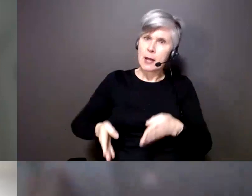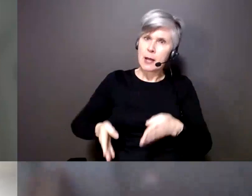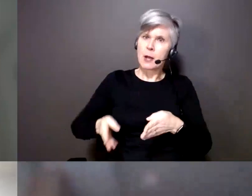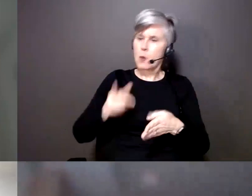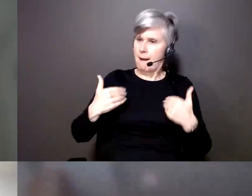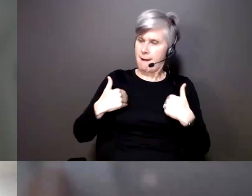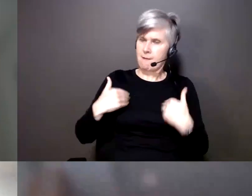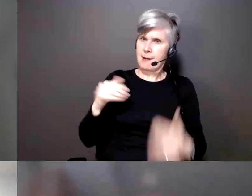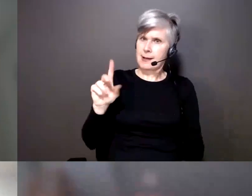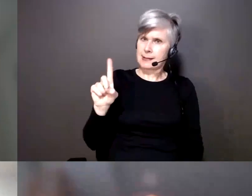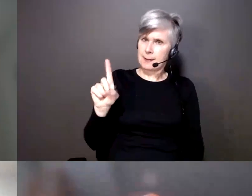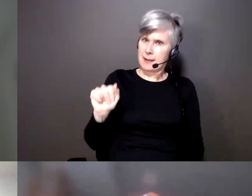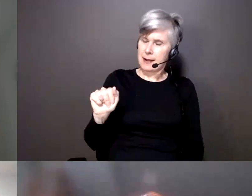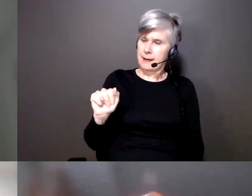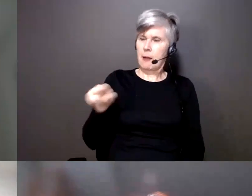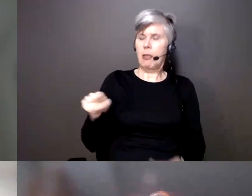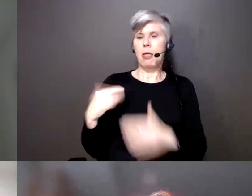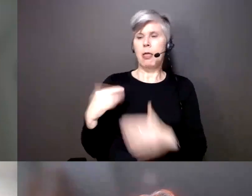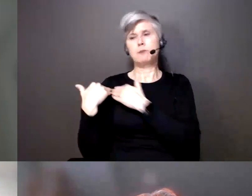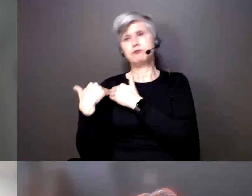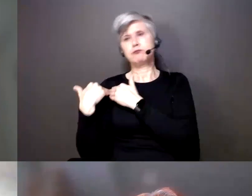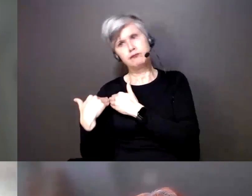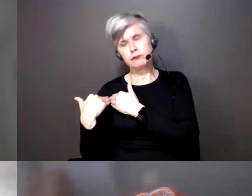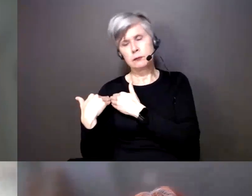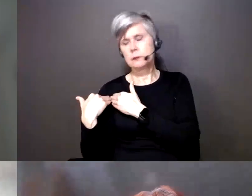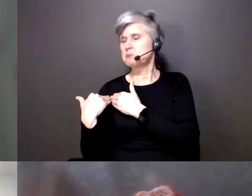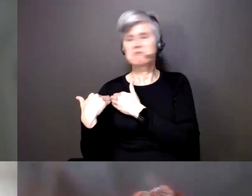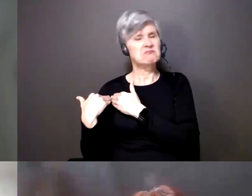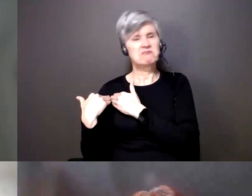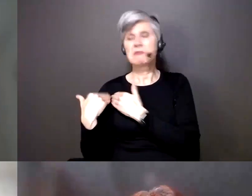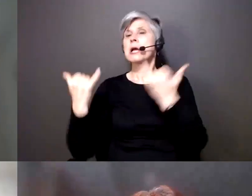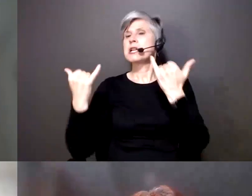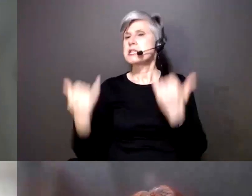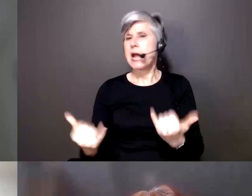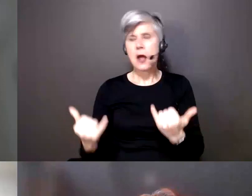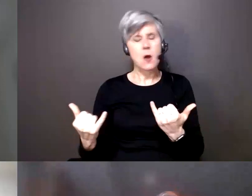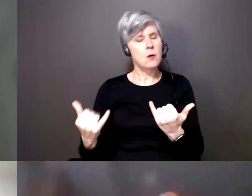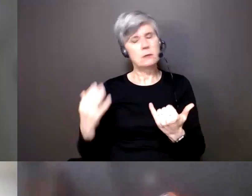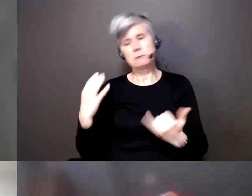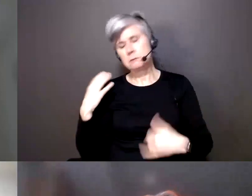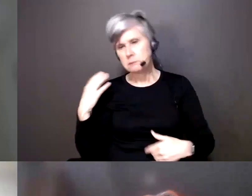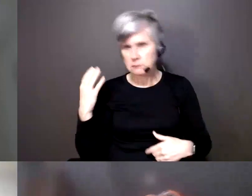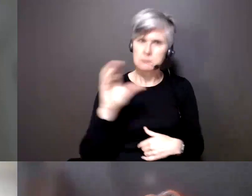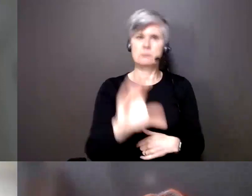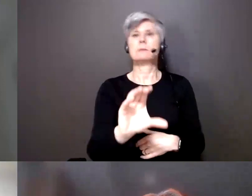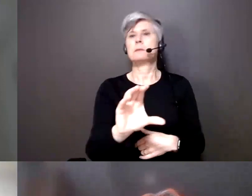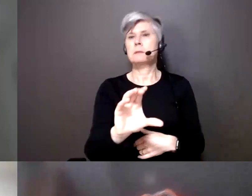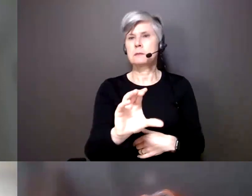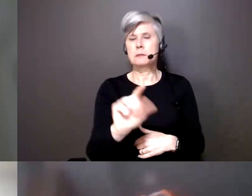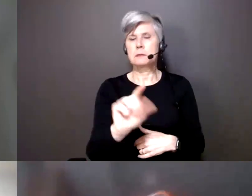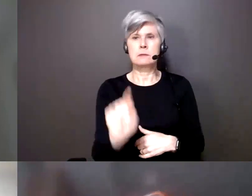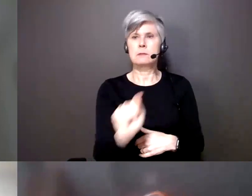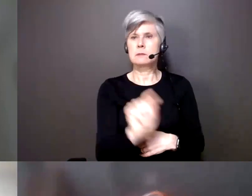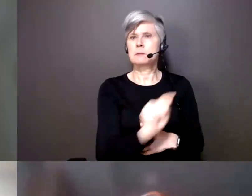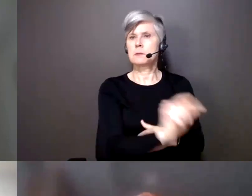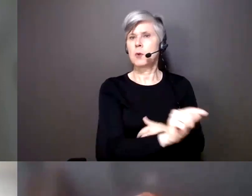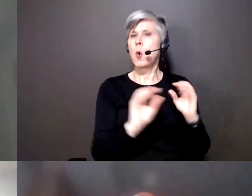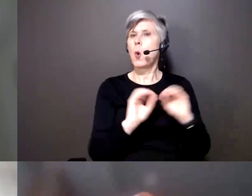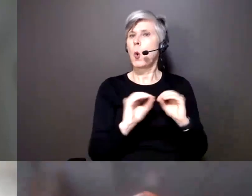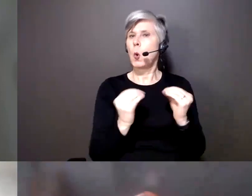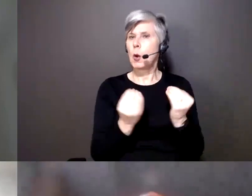on the organizations that have a responsibility and a role in